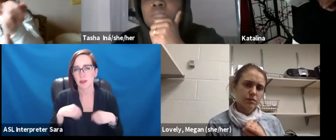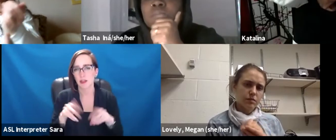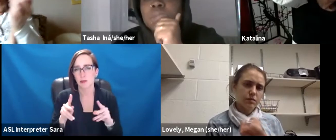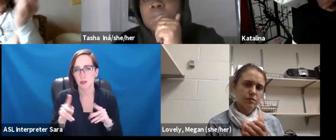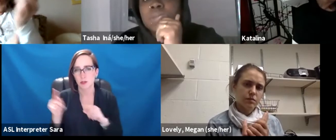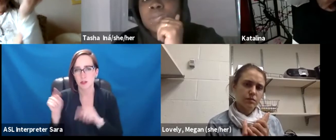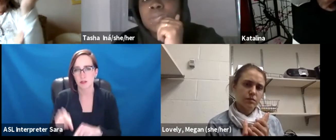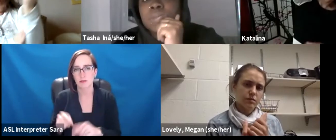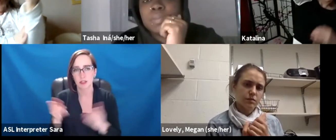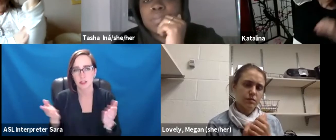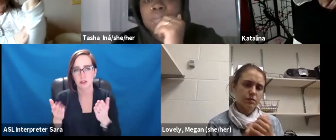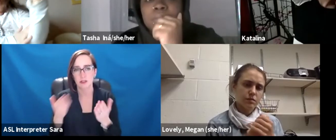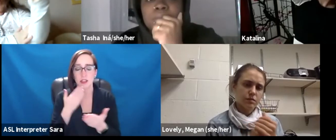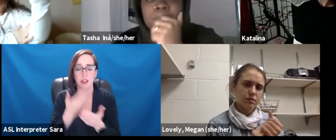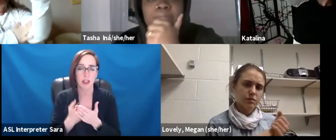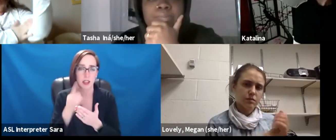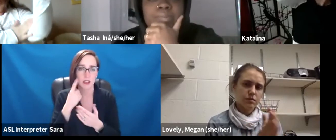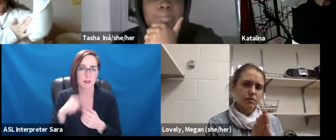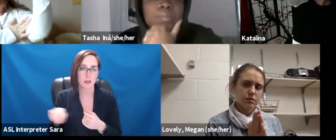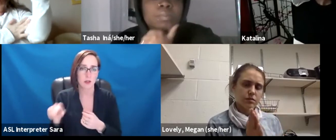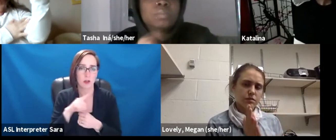And thank you all for your